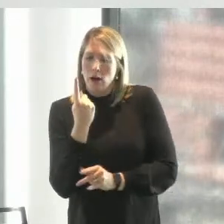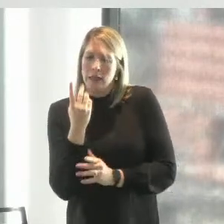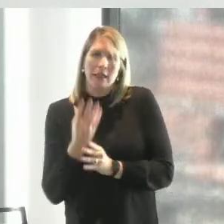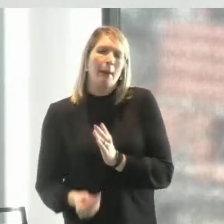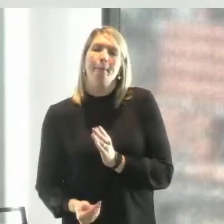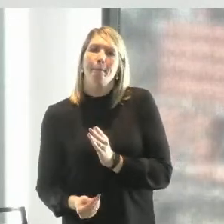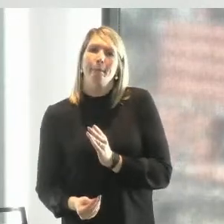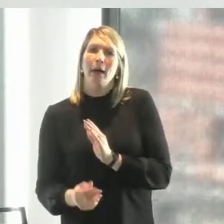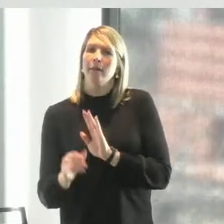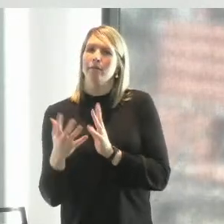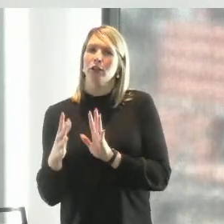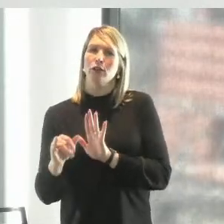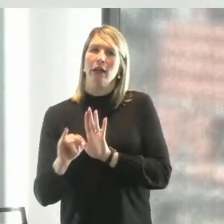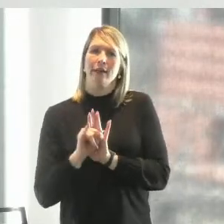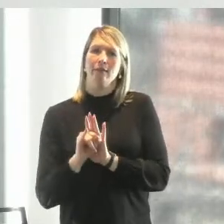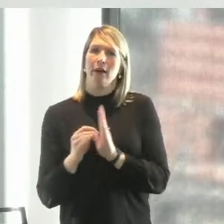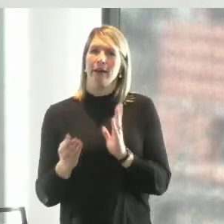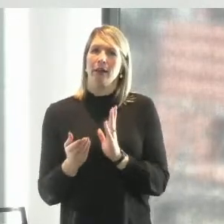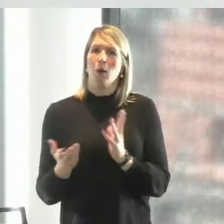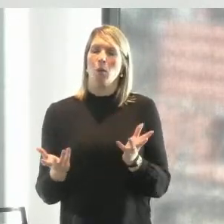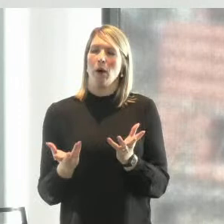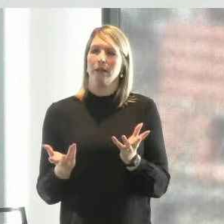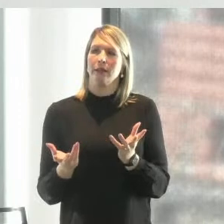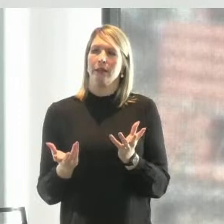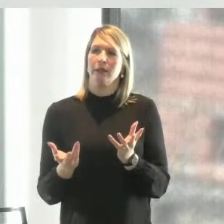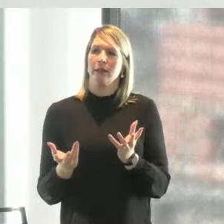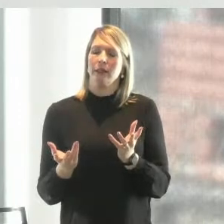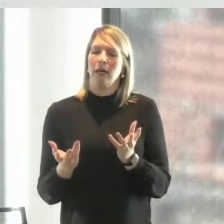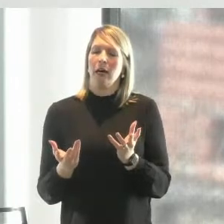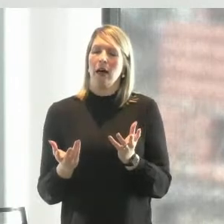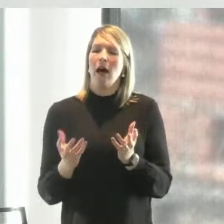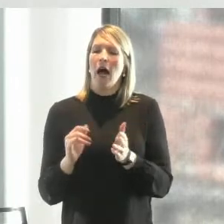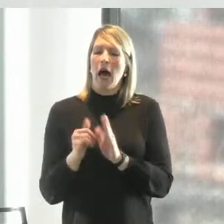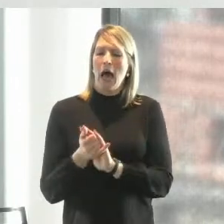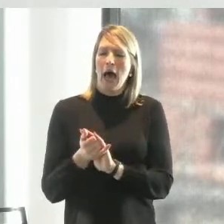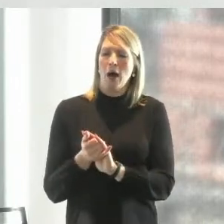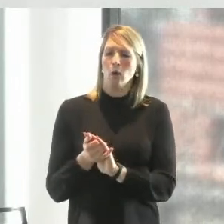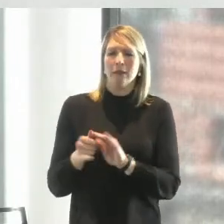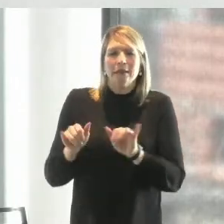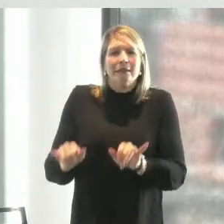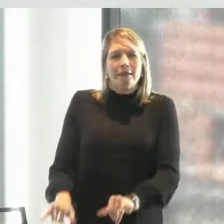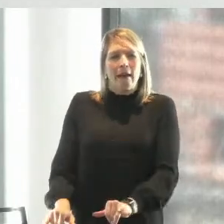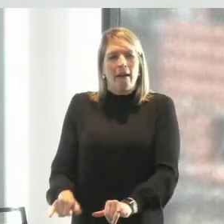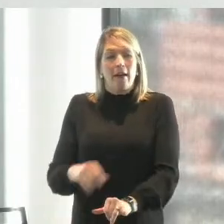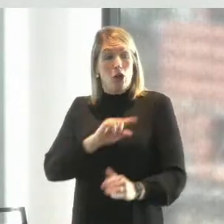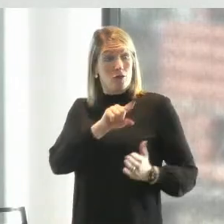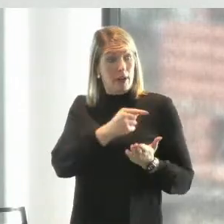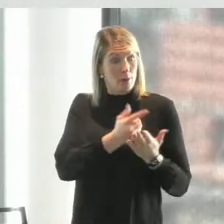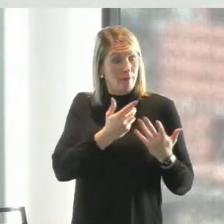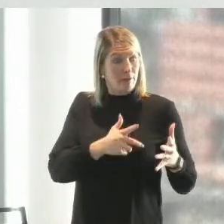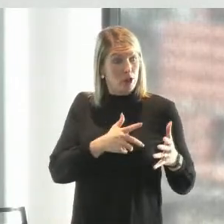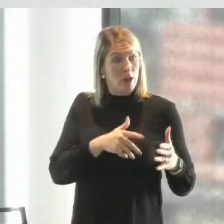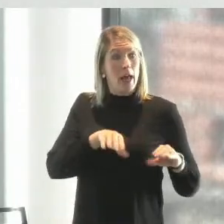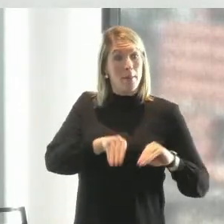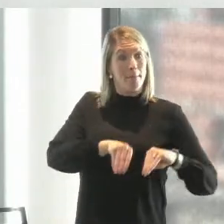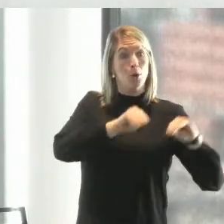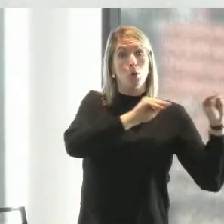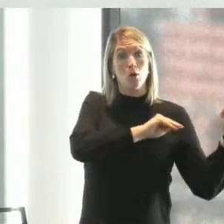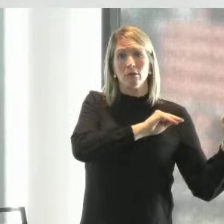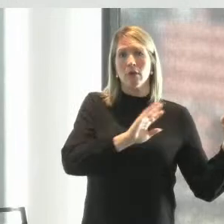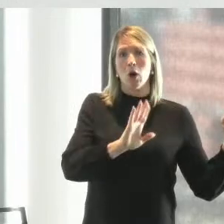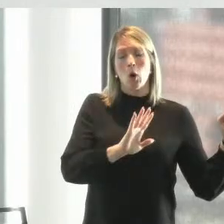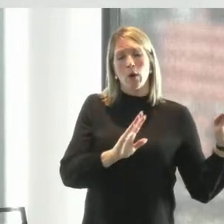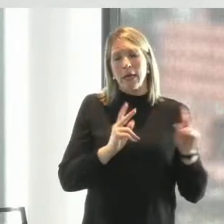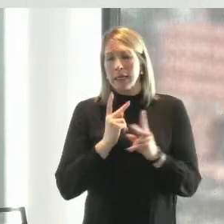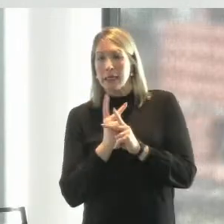has been identified is can we keep them post-graduation? Normally it's through